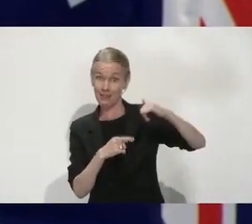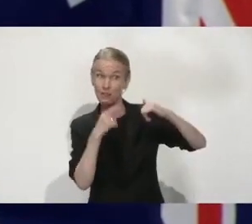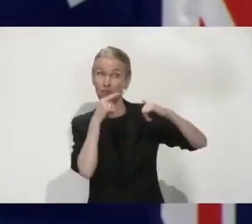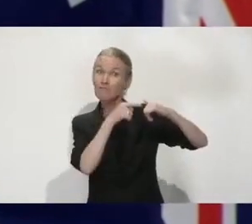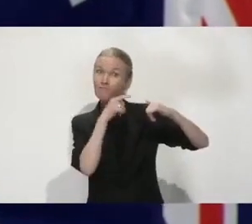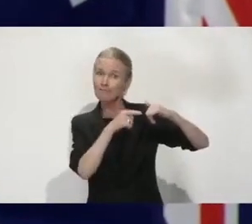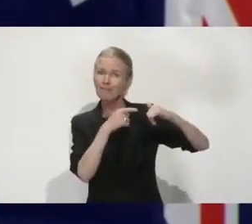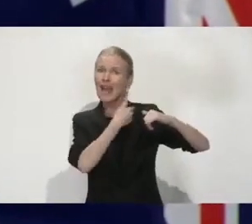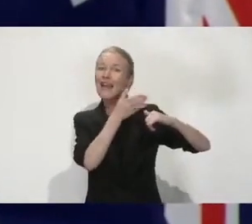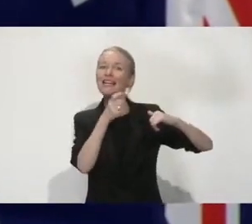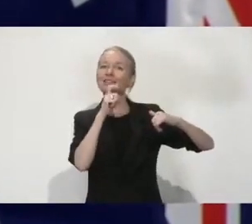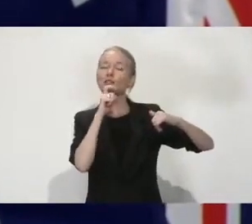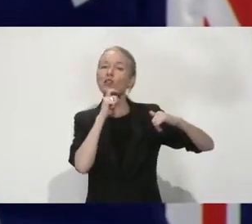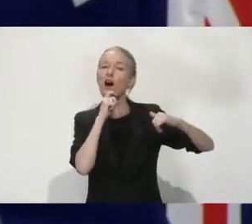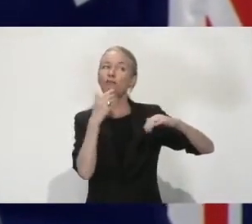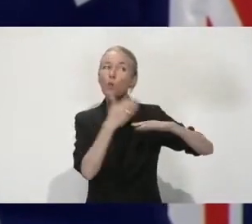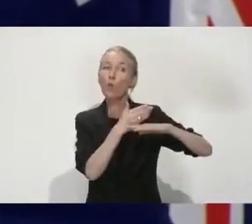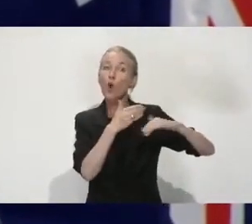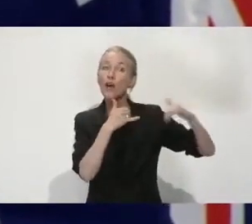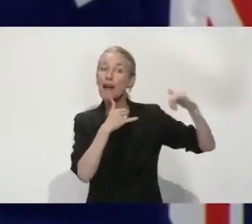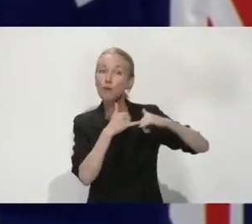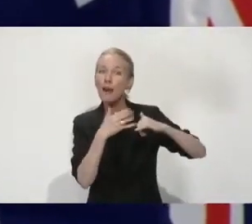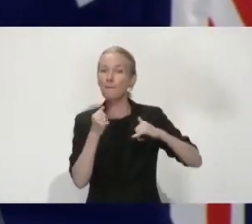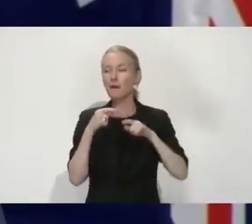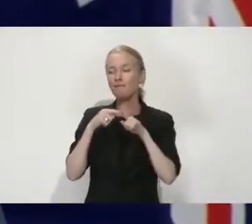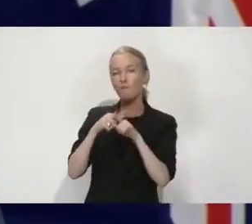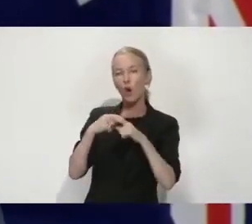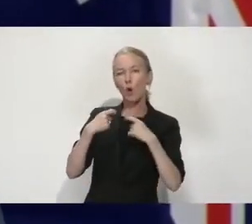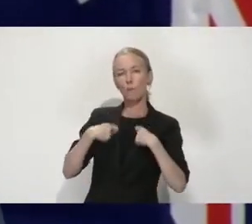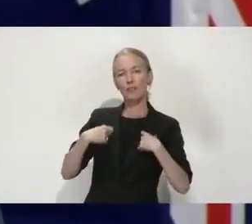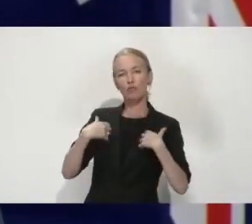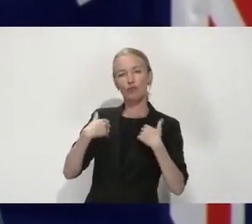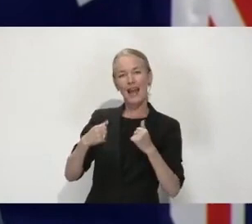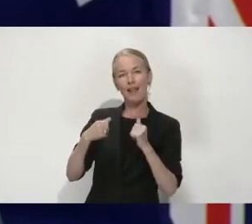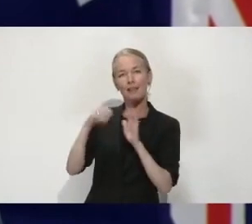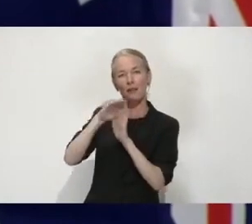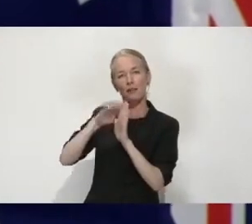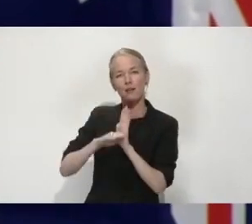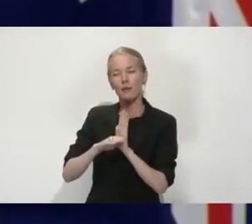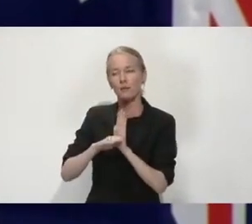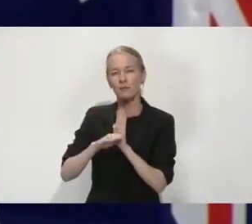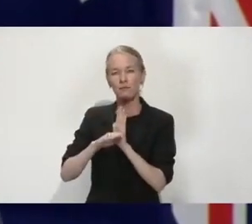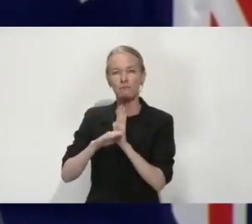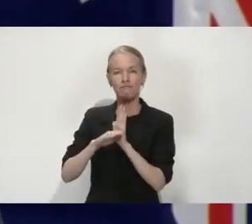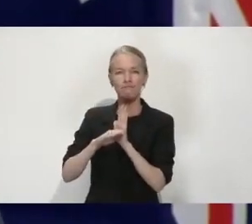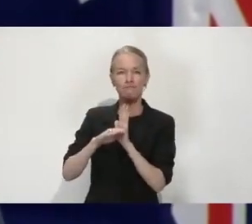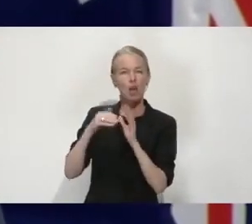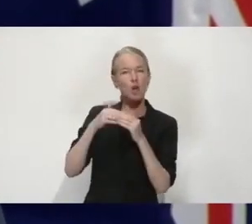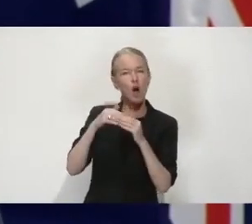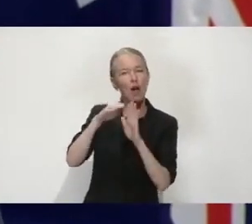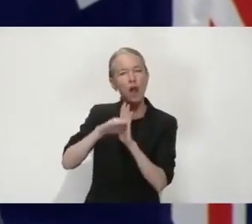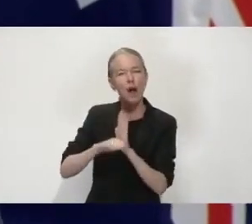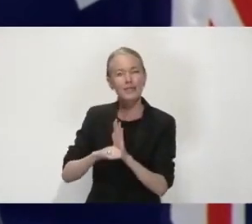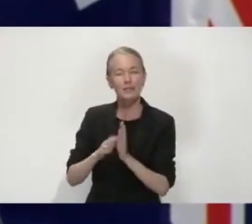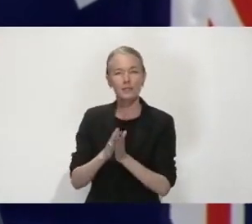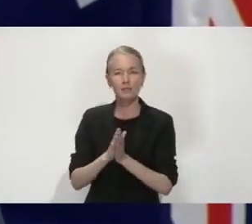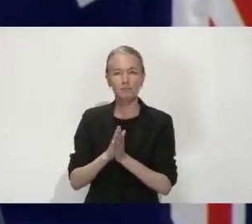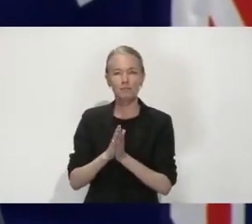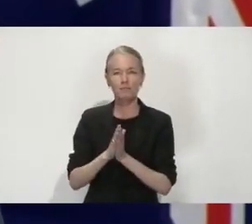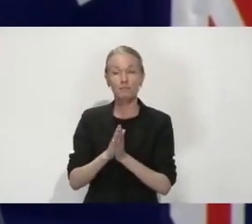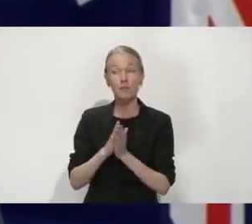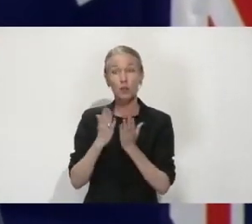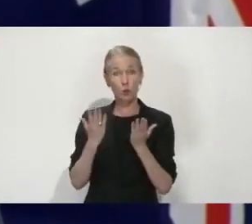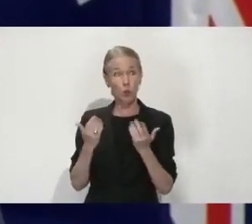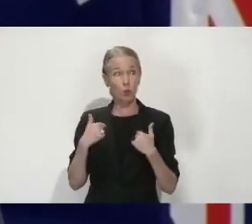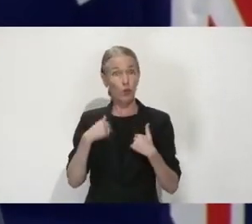of Health guidelines. Information we have, of course, that's not specific to MIQ, so it doesn't fall under our mandate, but what we do know is they do comply with the